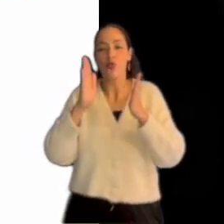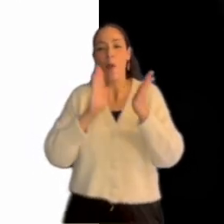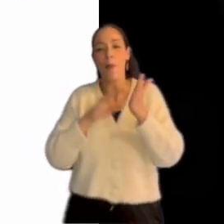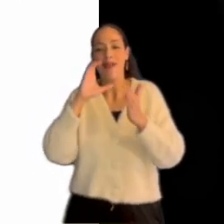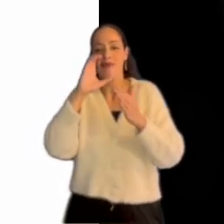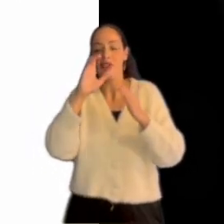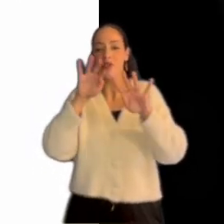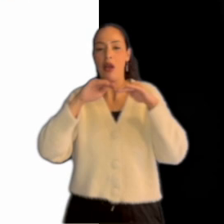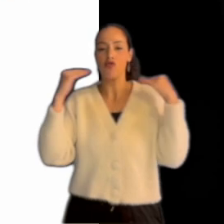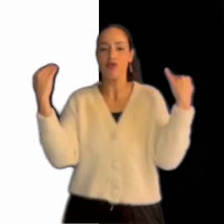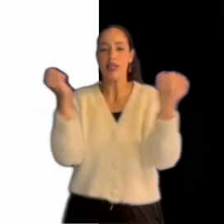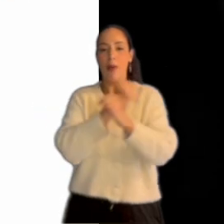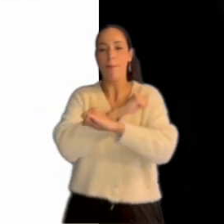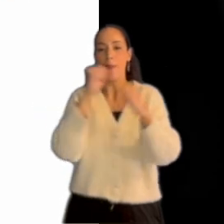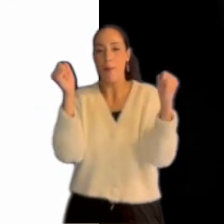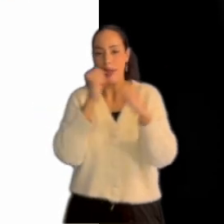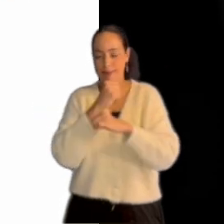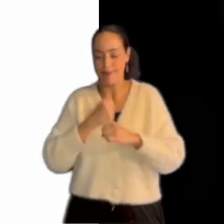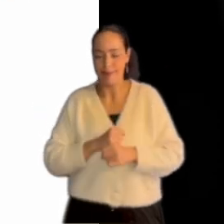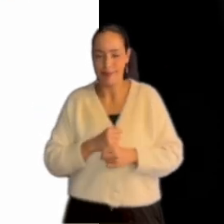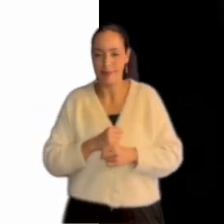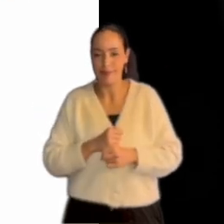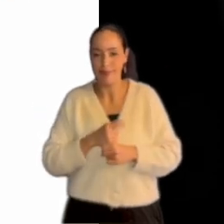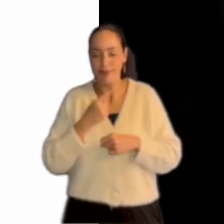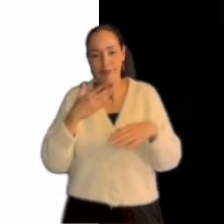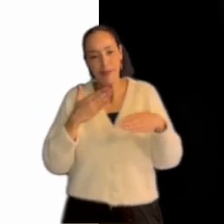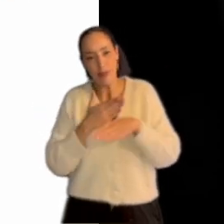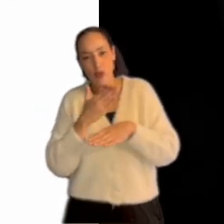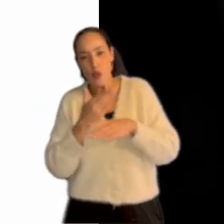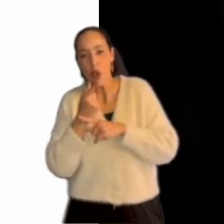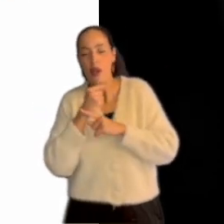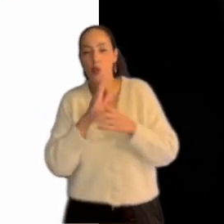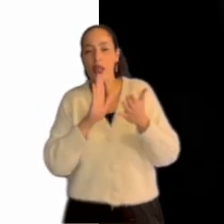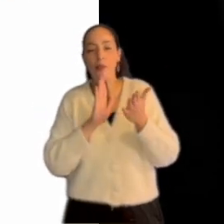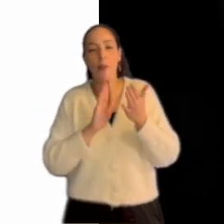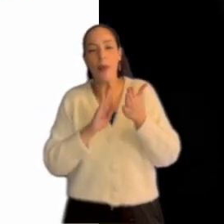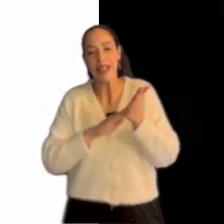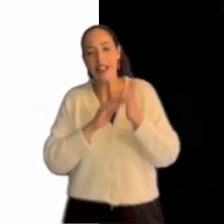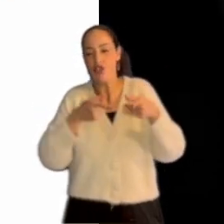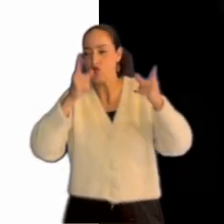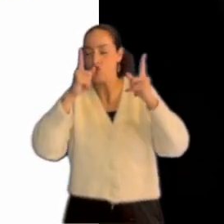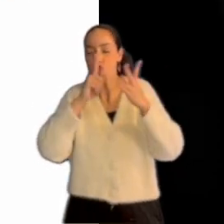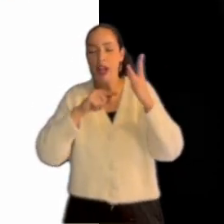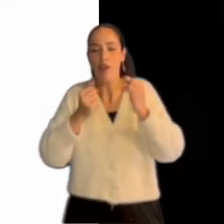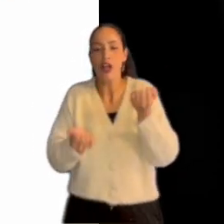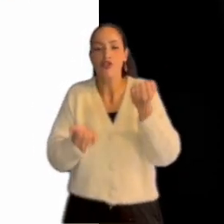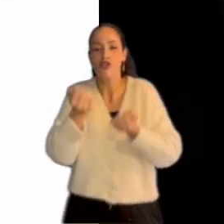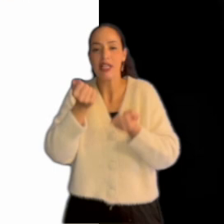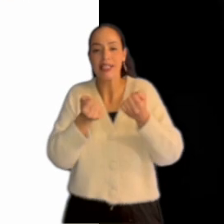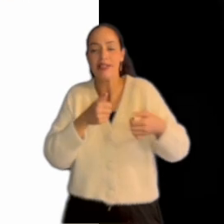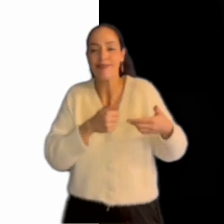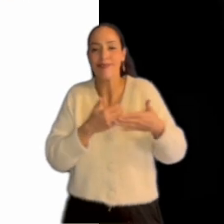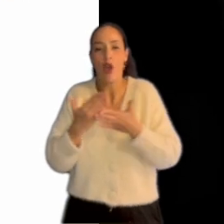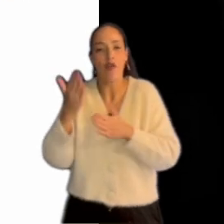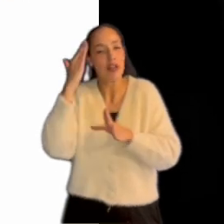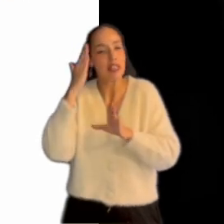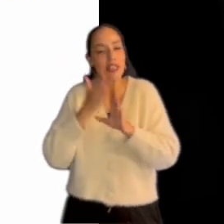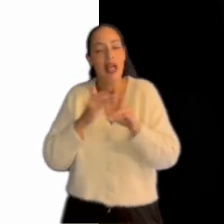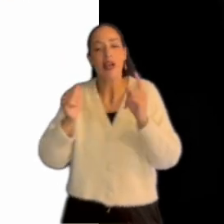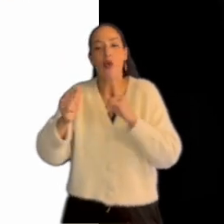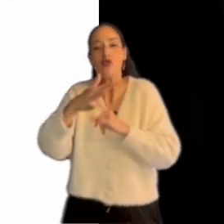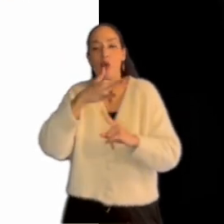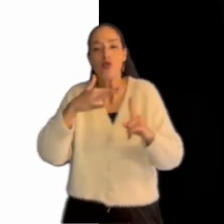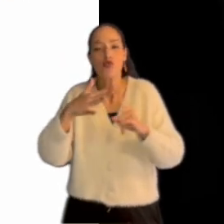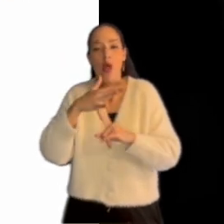psychosocial support to those affected by incidents of terror in the UK and overseas. The team, which comprised of 2 caseworkers